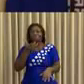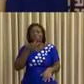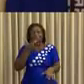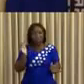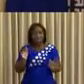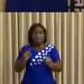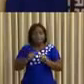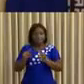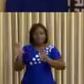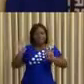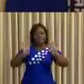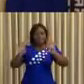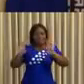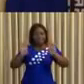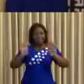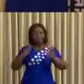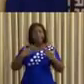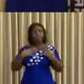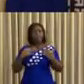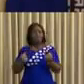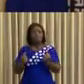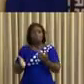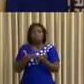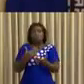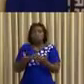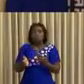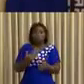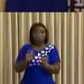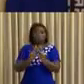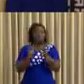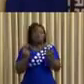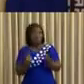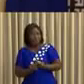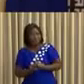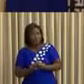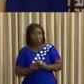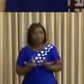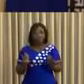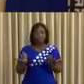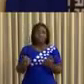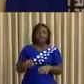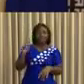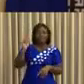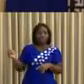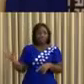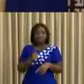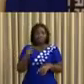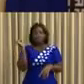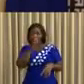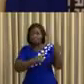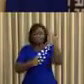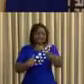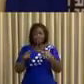Improper behavior by any citizen, no matter their political color, will not be tolerated. And